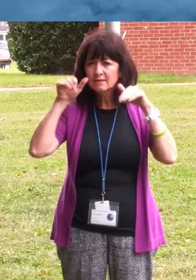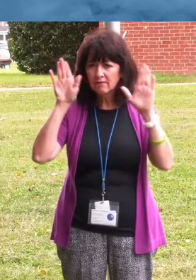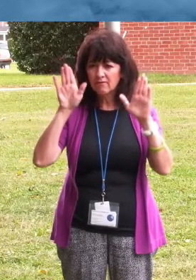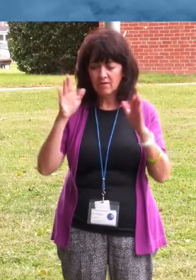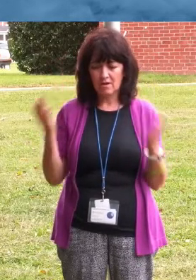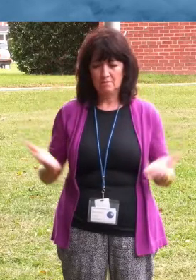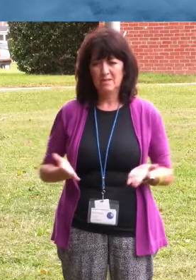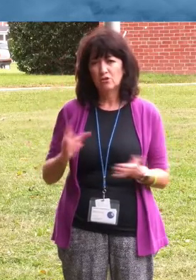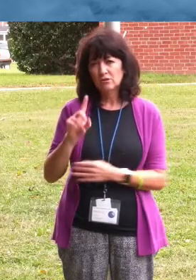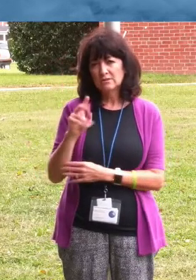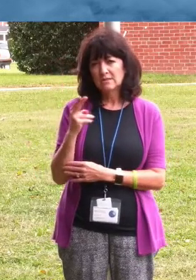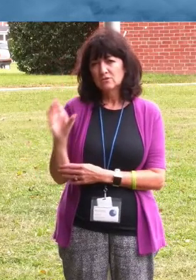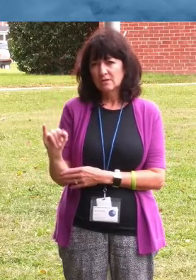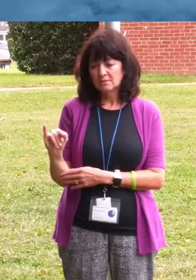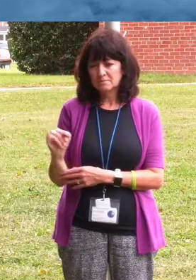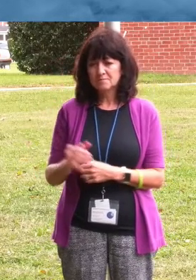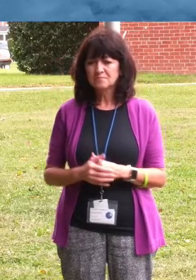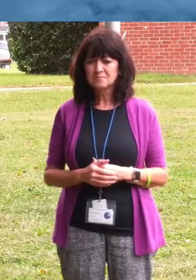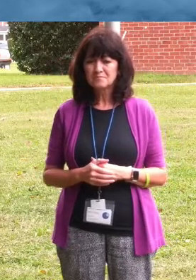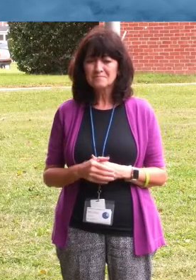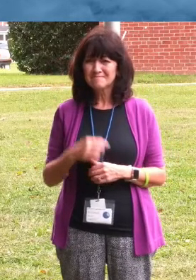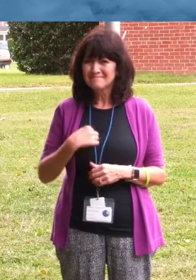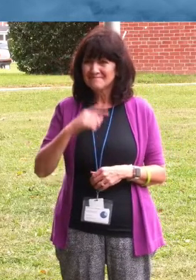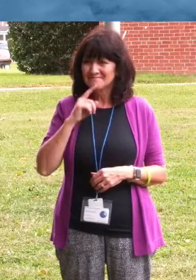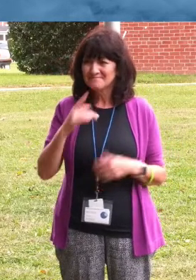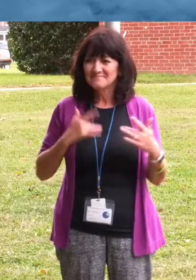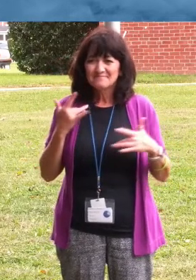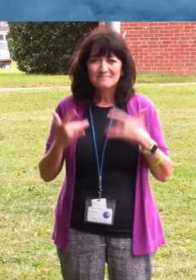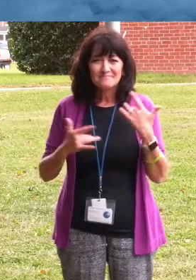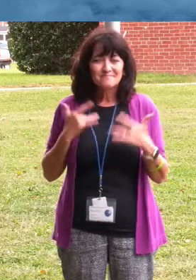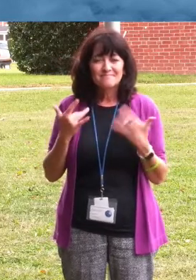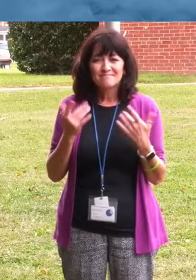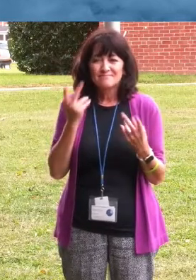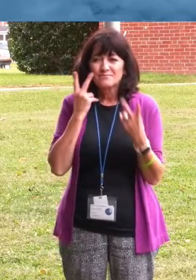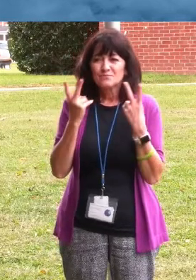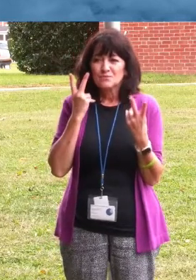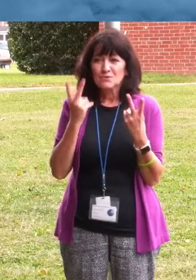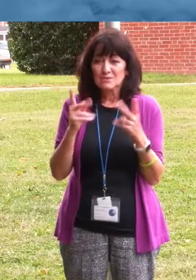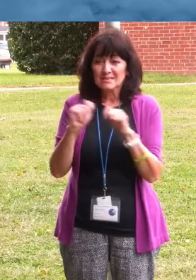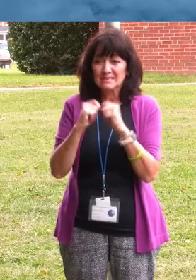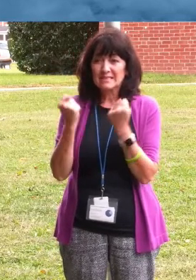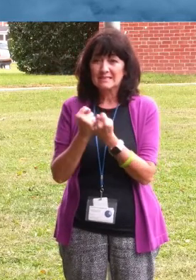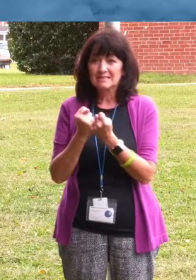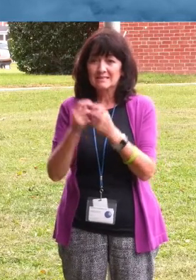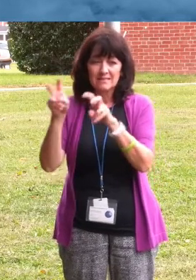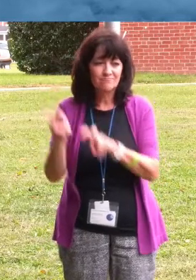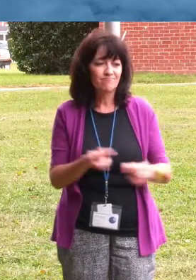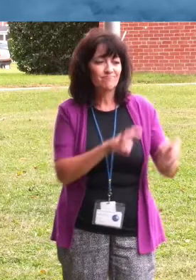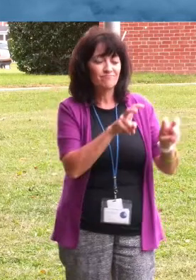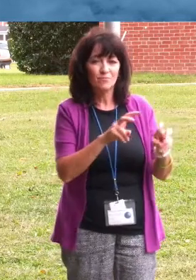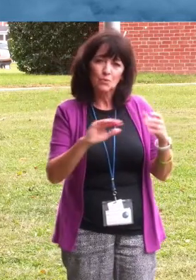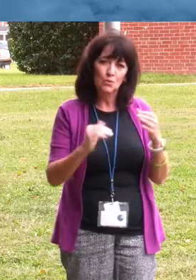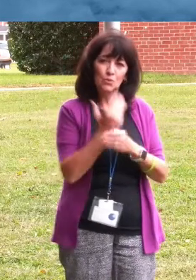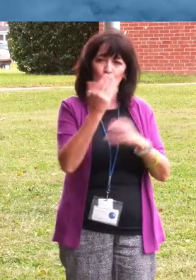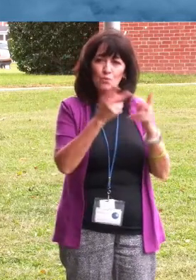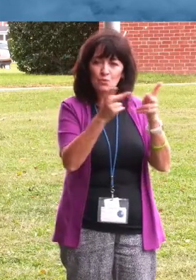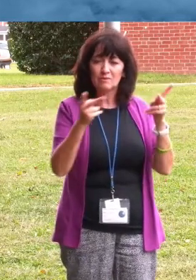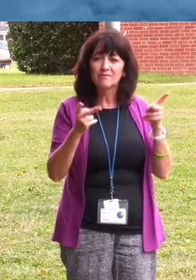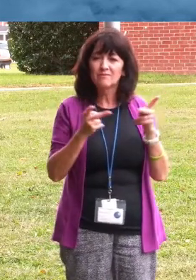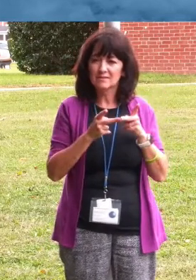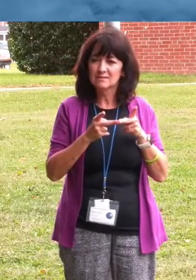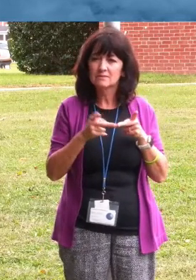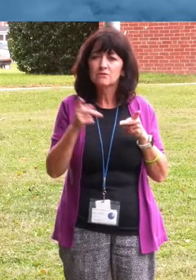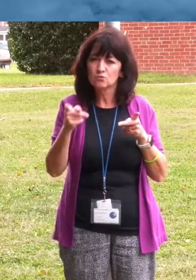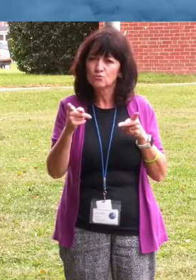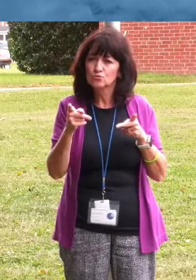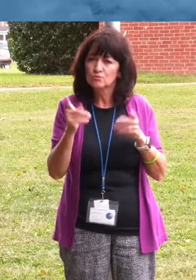Ill. And I'm just so excited to see what the team is able to do with a brand new facility. The person-centered care that you already